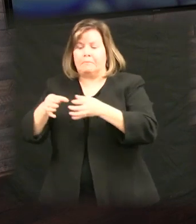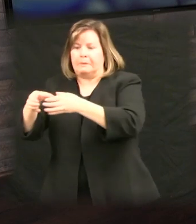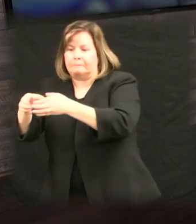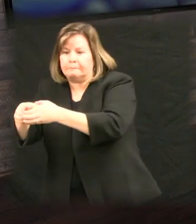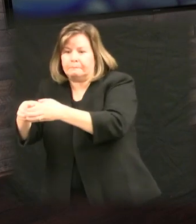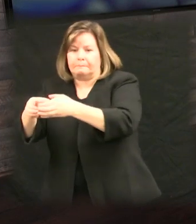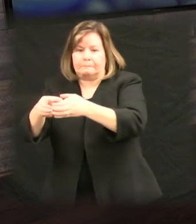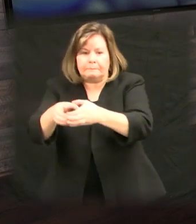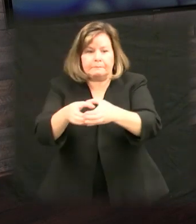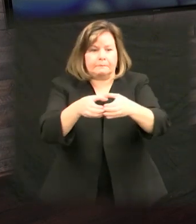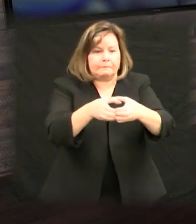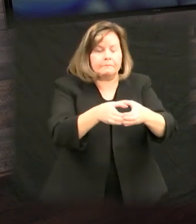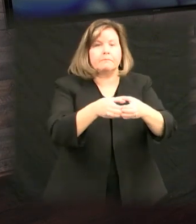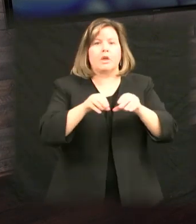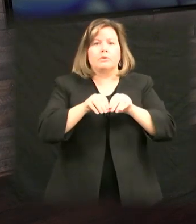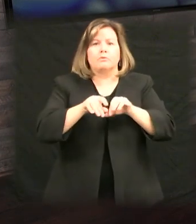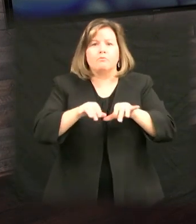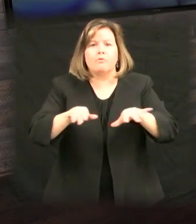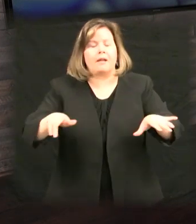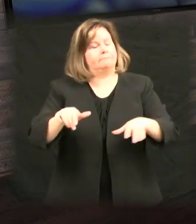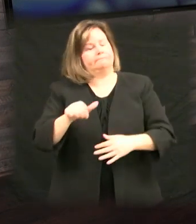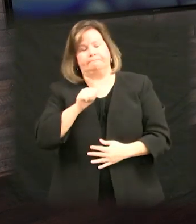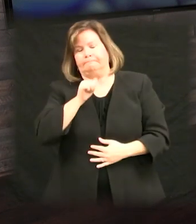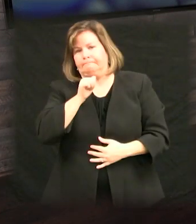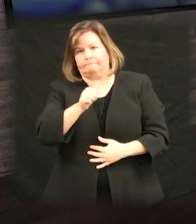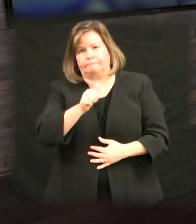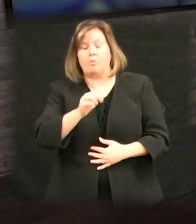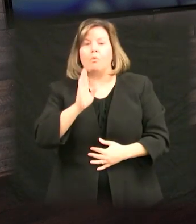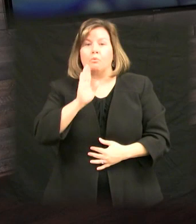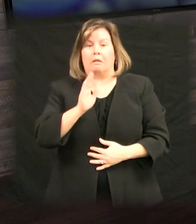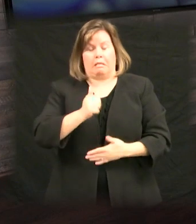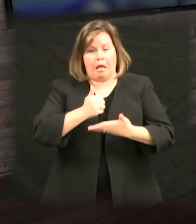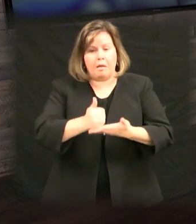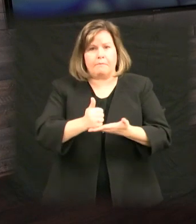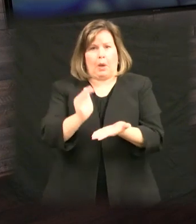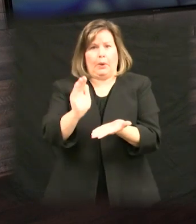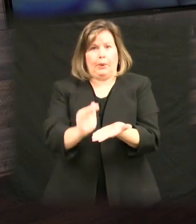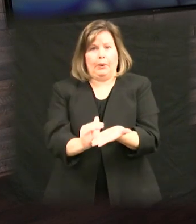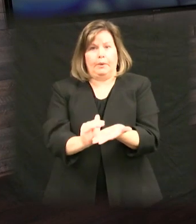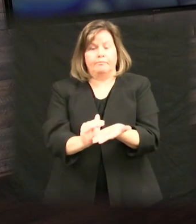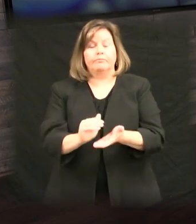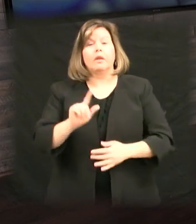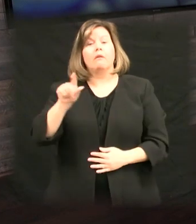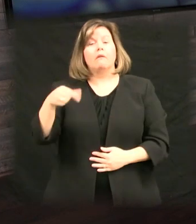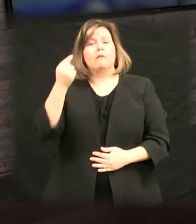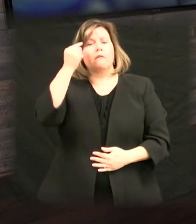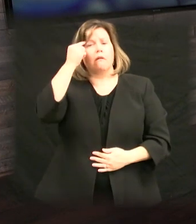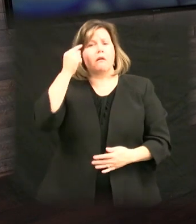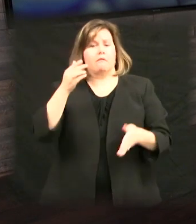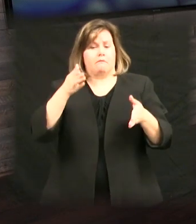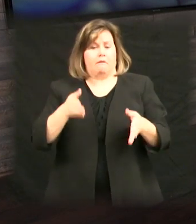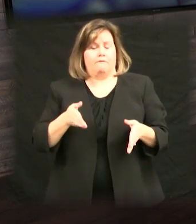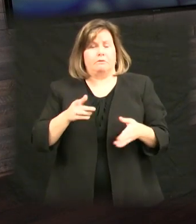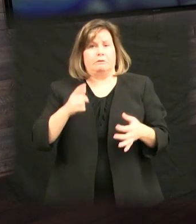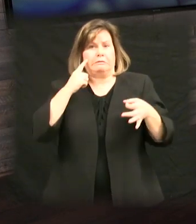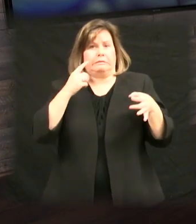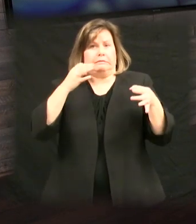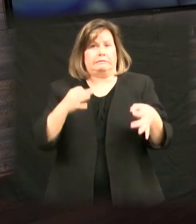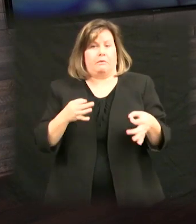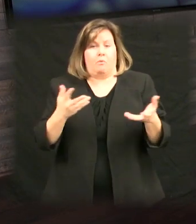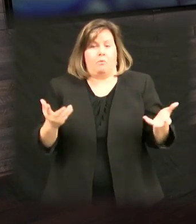continue to spread. Challenge is this is not going to be a short-term fix. While the governor's orders for about 3